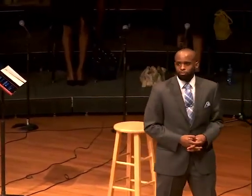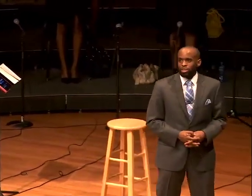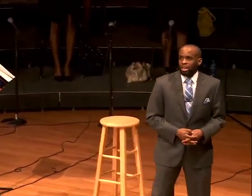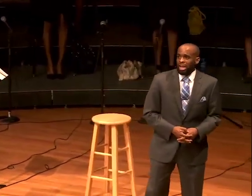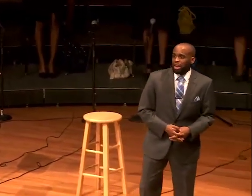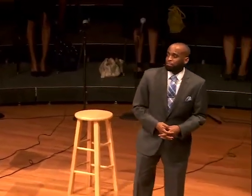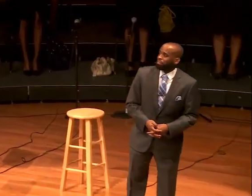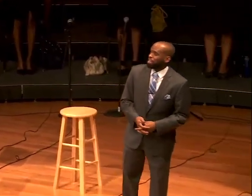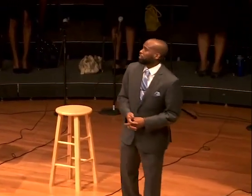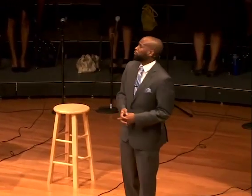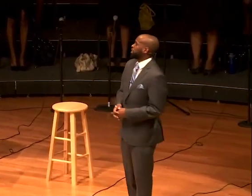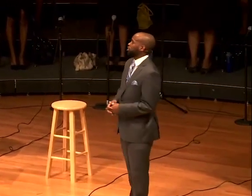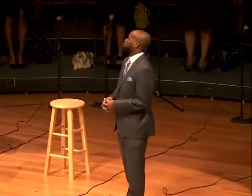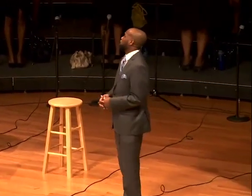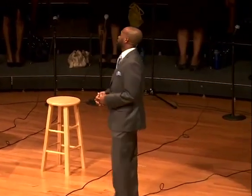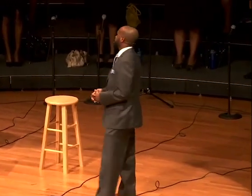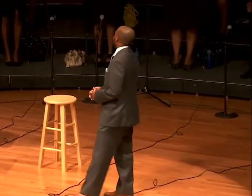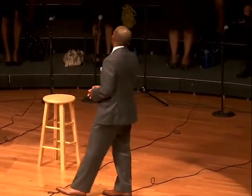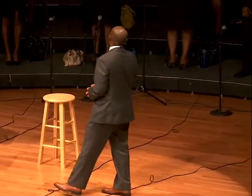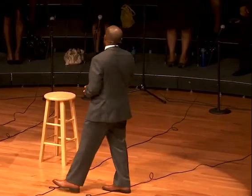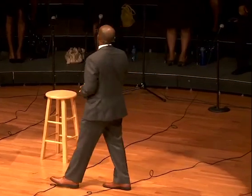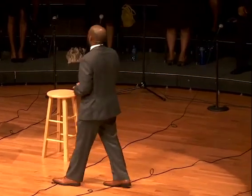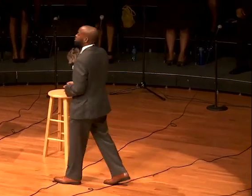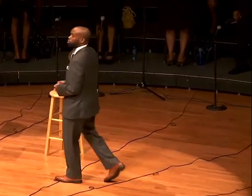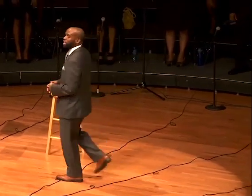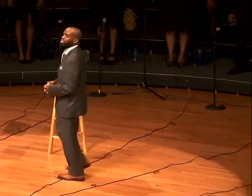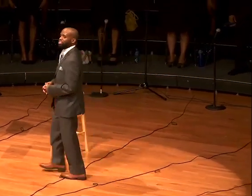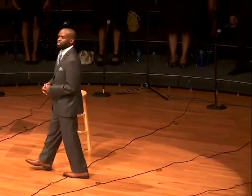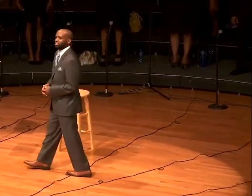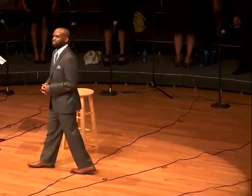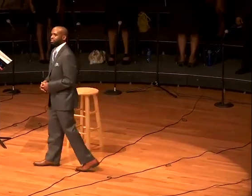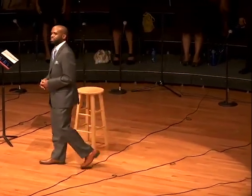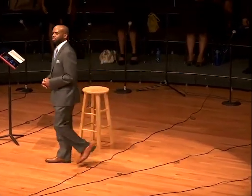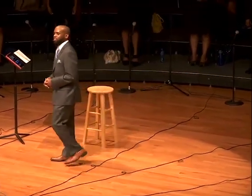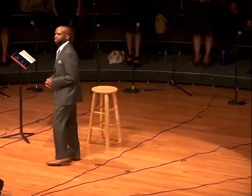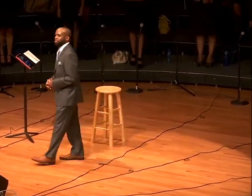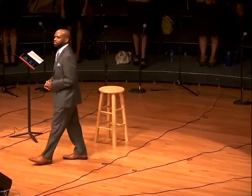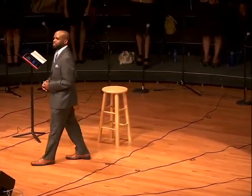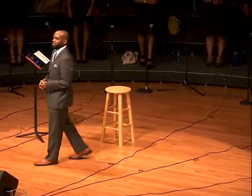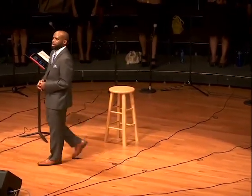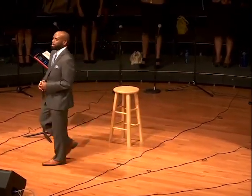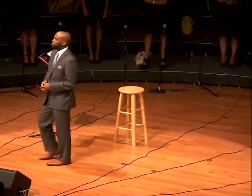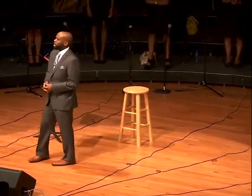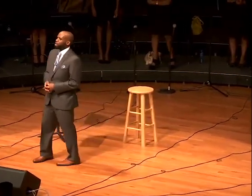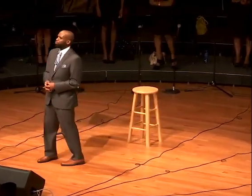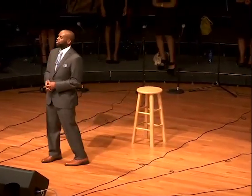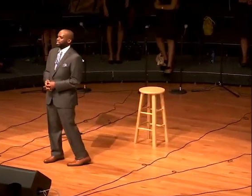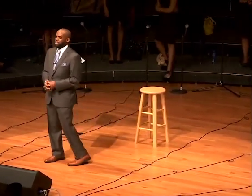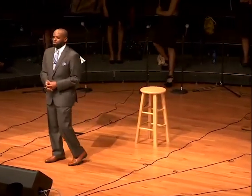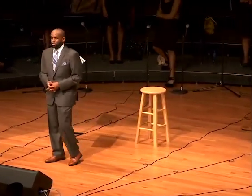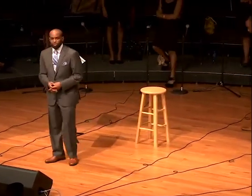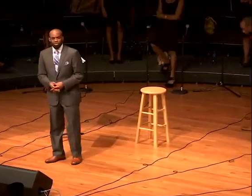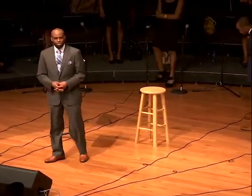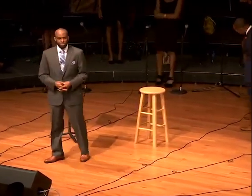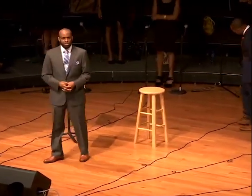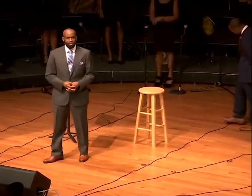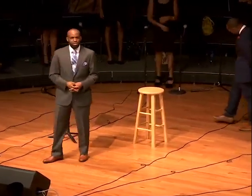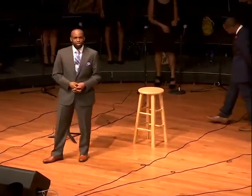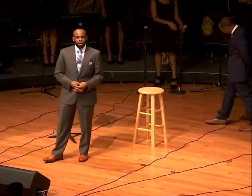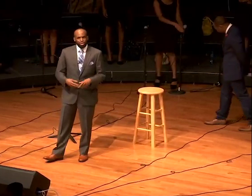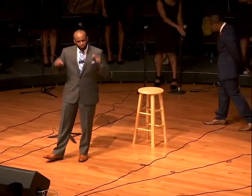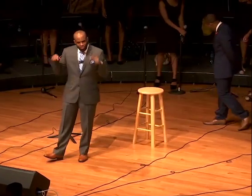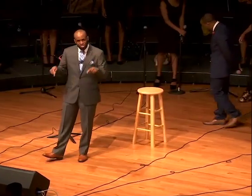And I've been thankful that no one has asked me any question about where I really am